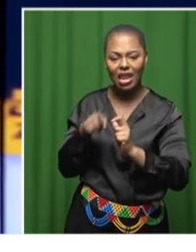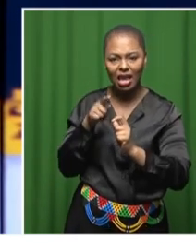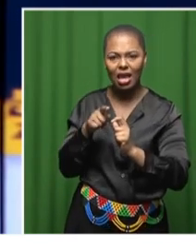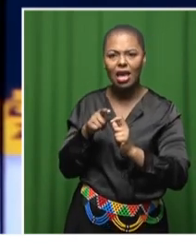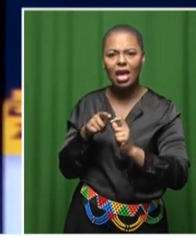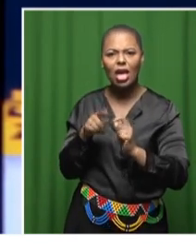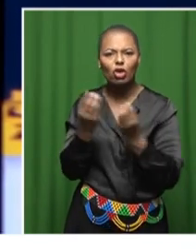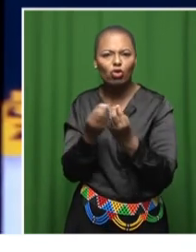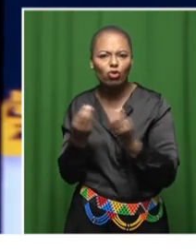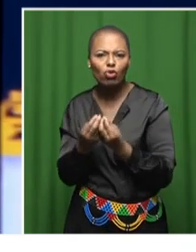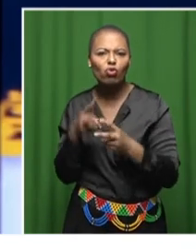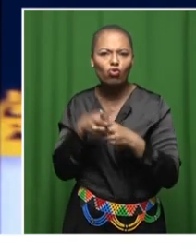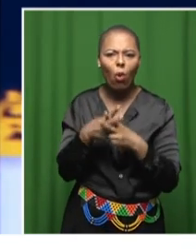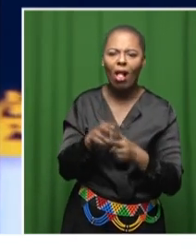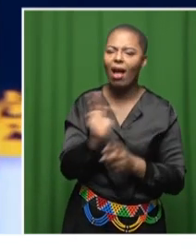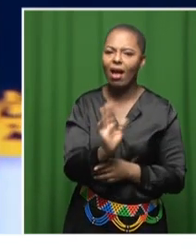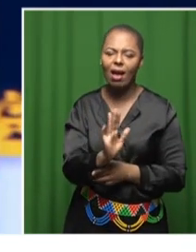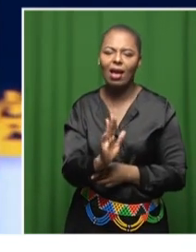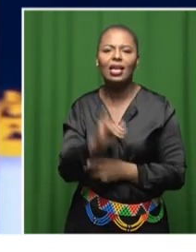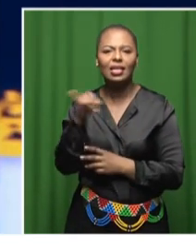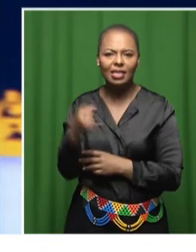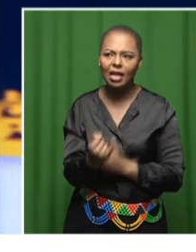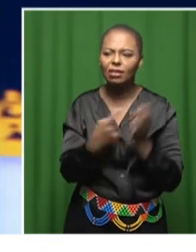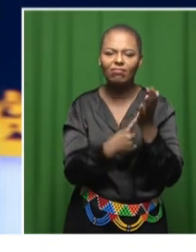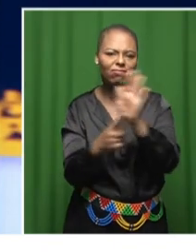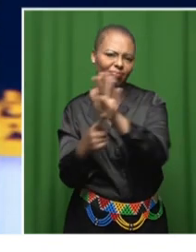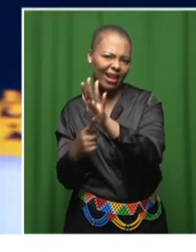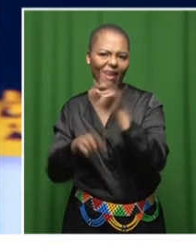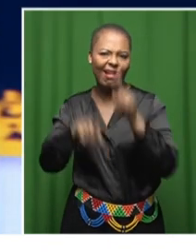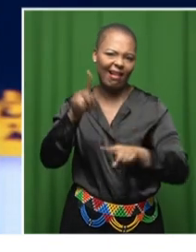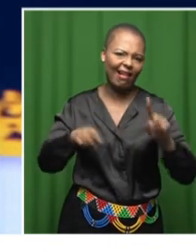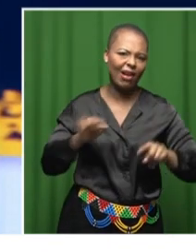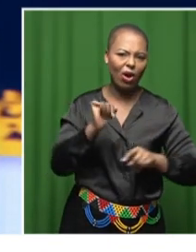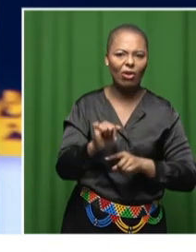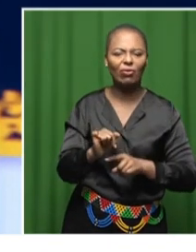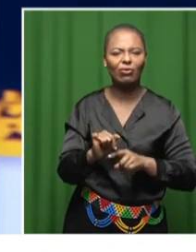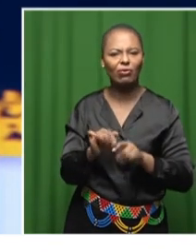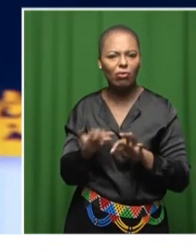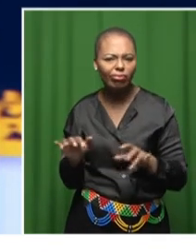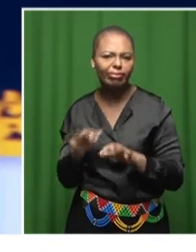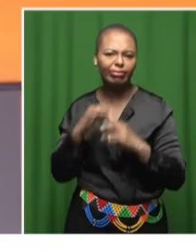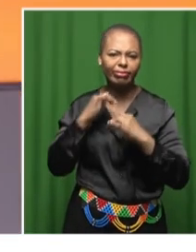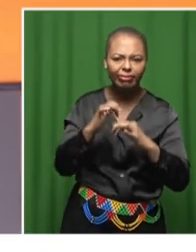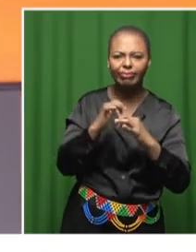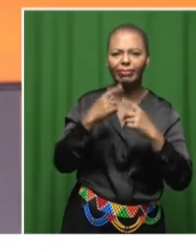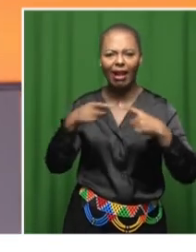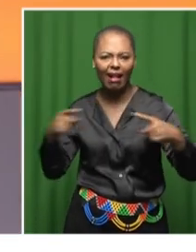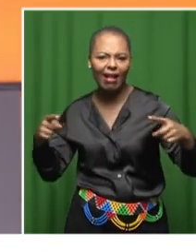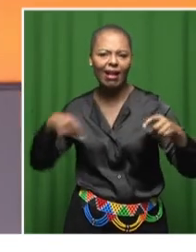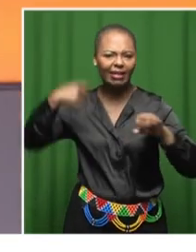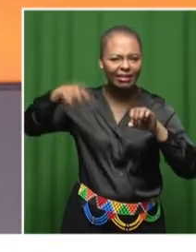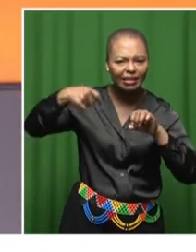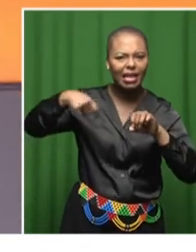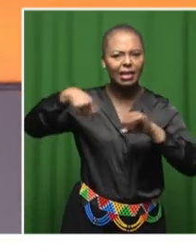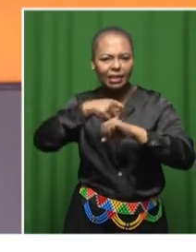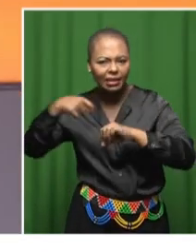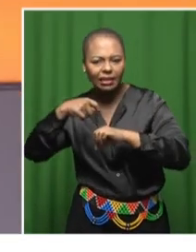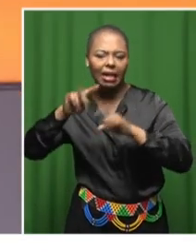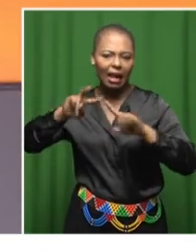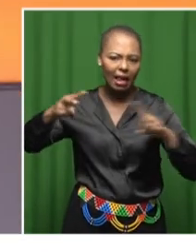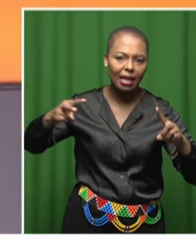It allows us to address any kind of genre that will be on display tonight and tomorrow. Okay, okay. Yes. Now tell us about some of the